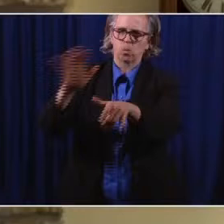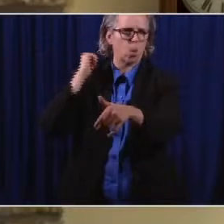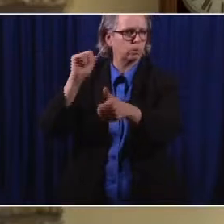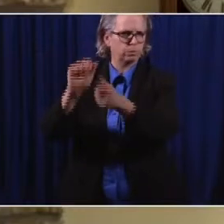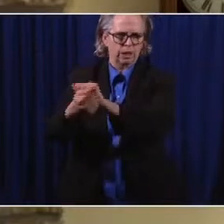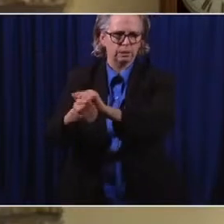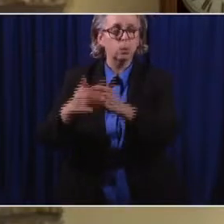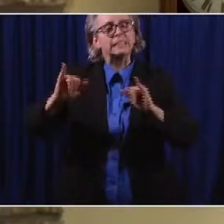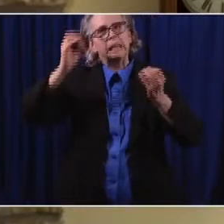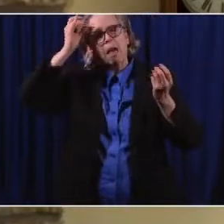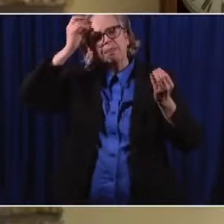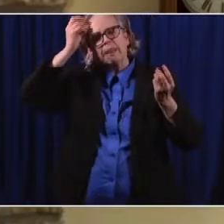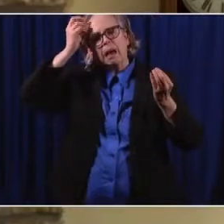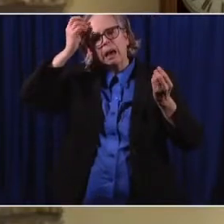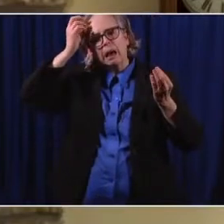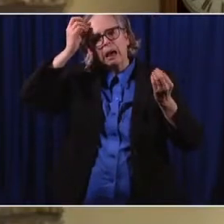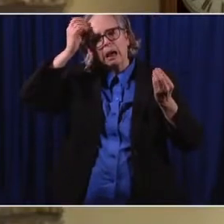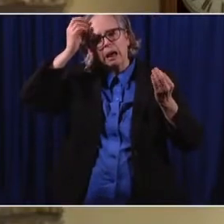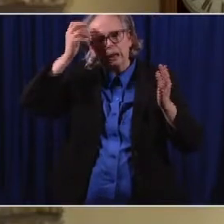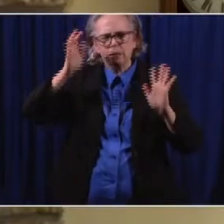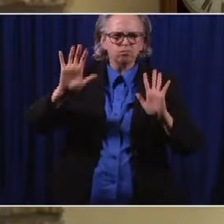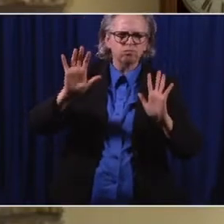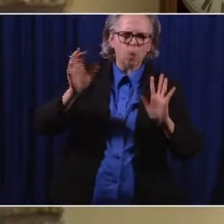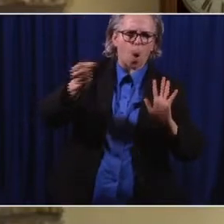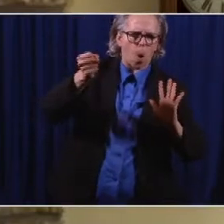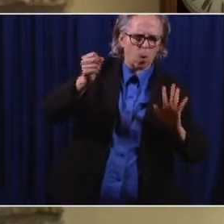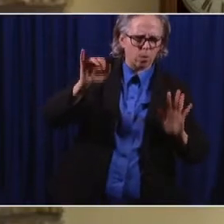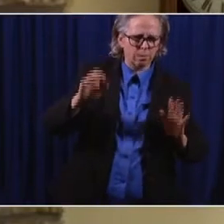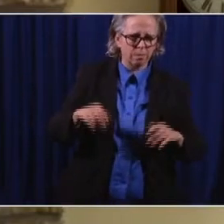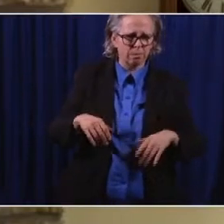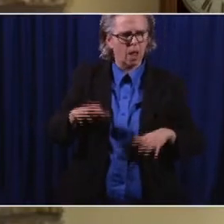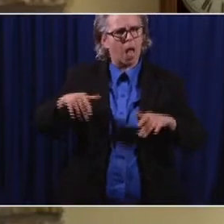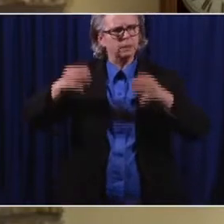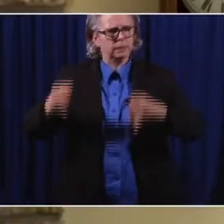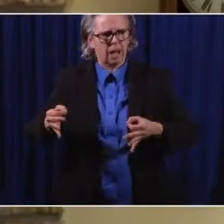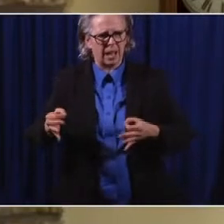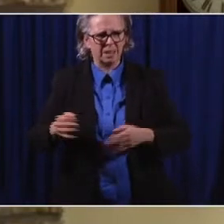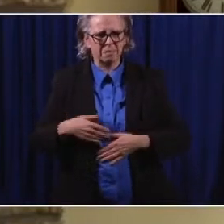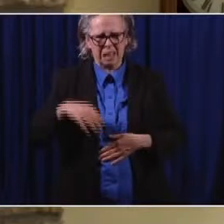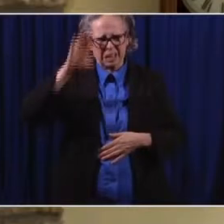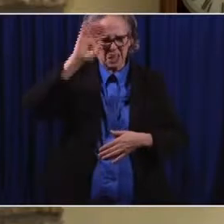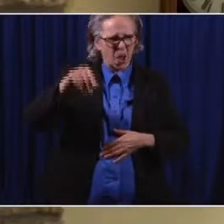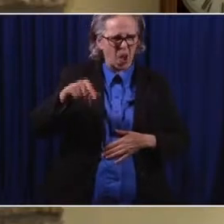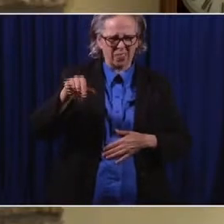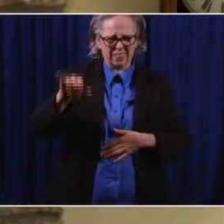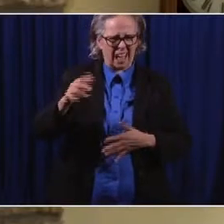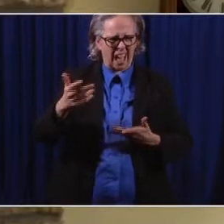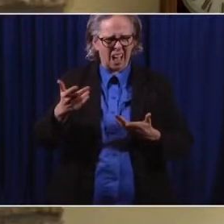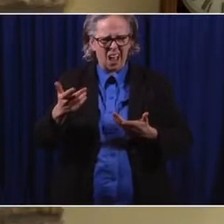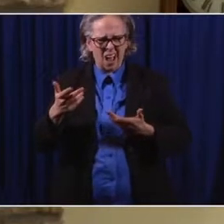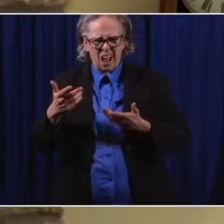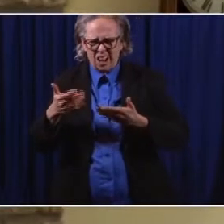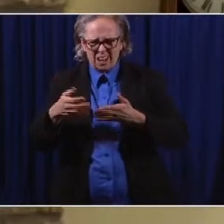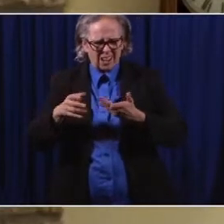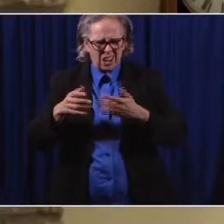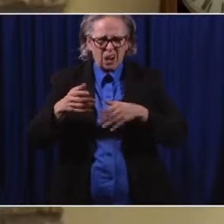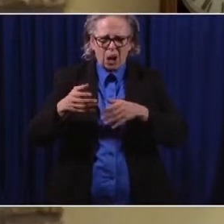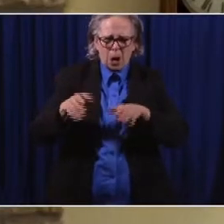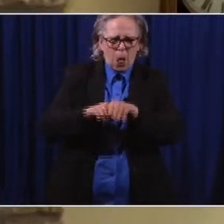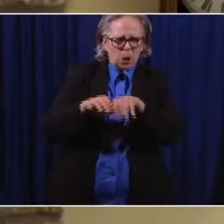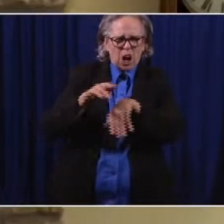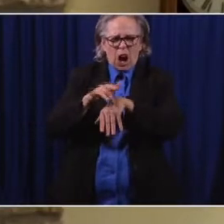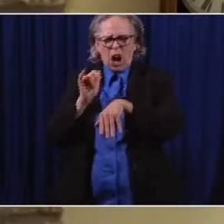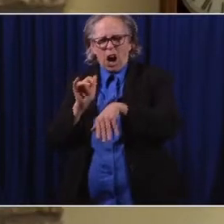I understand what this is doing. This does hurt small businesses, people who are running restaurants